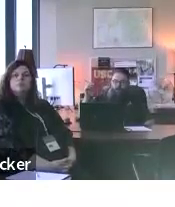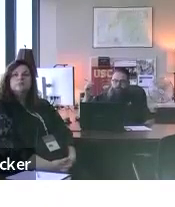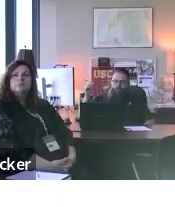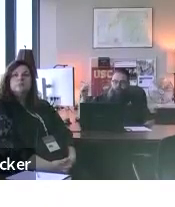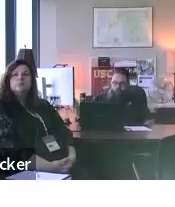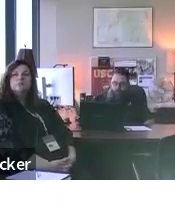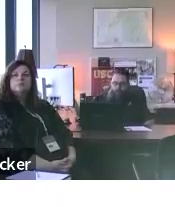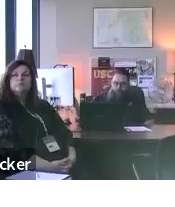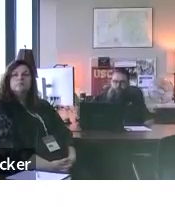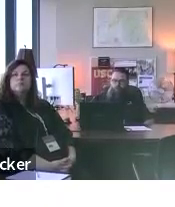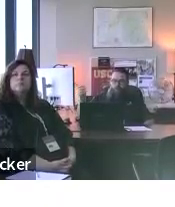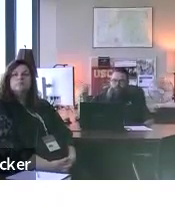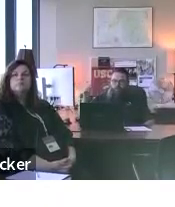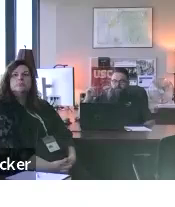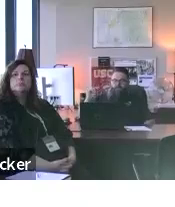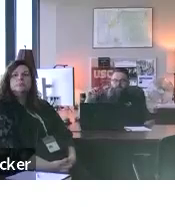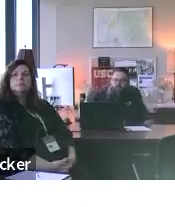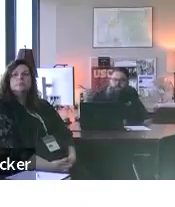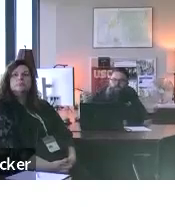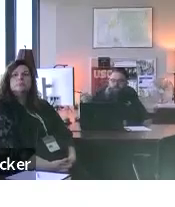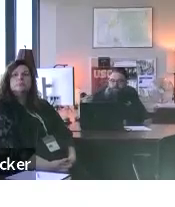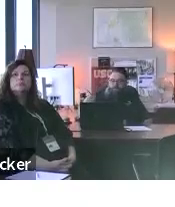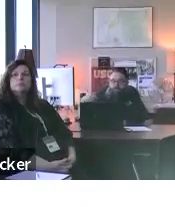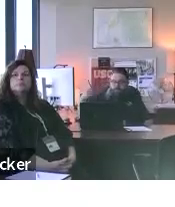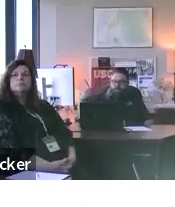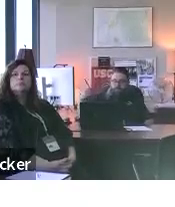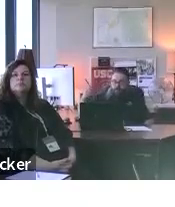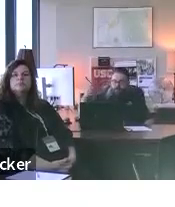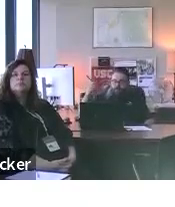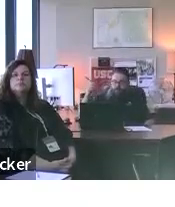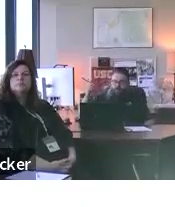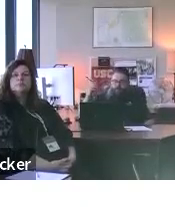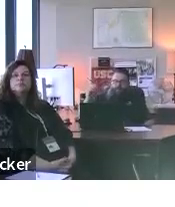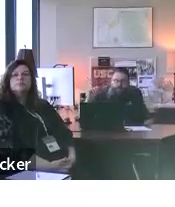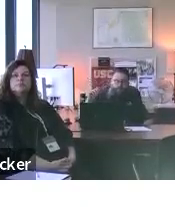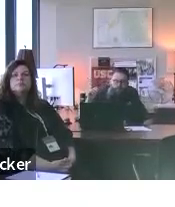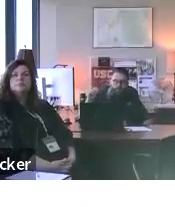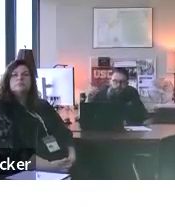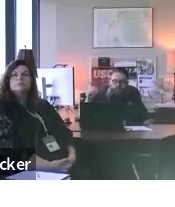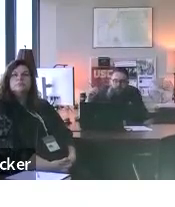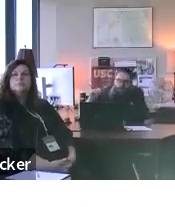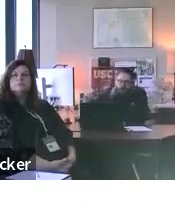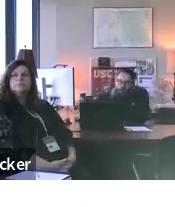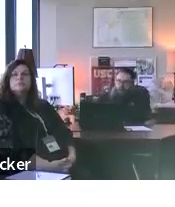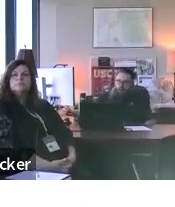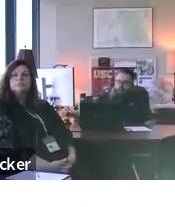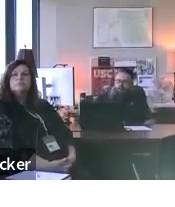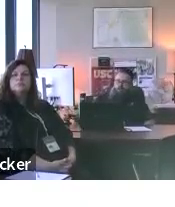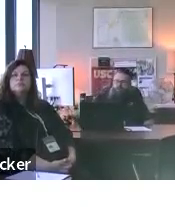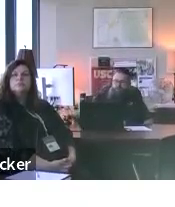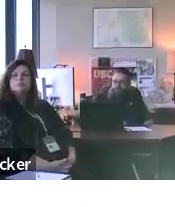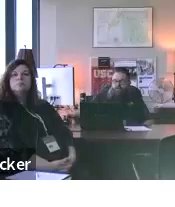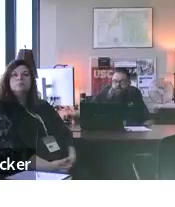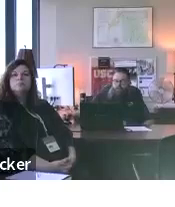be coordinating with providers to make any changes to the service codes, rates, billing units, in